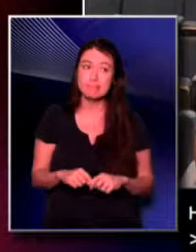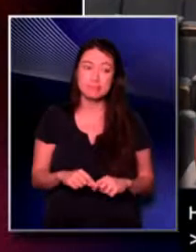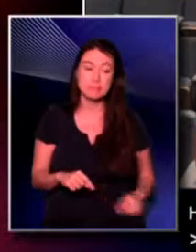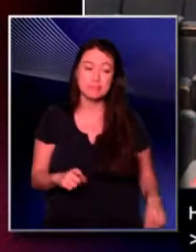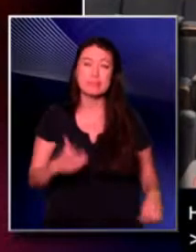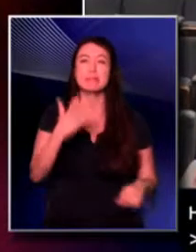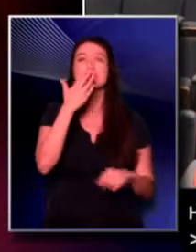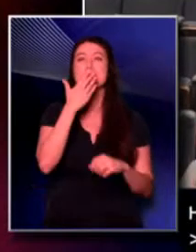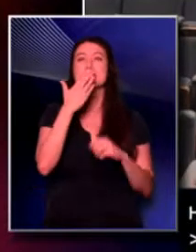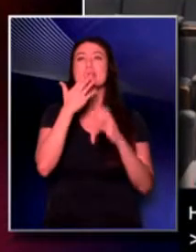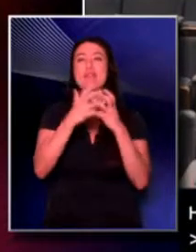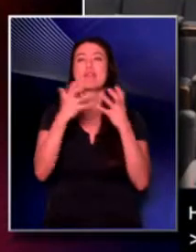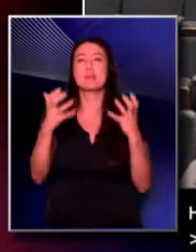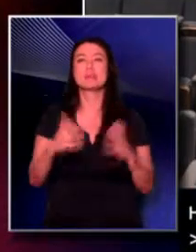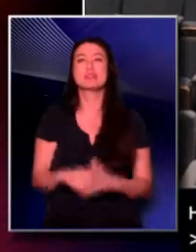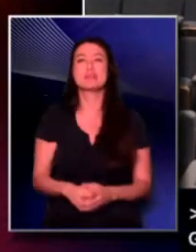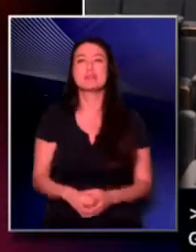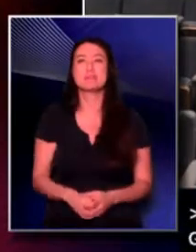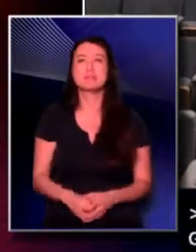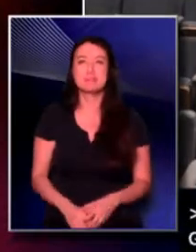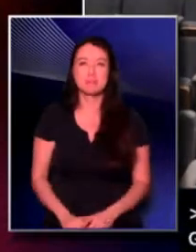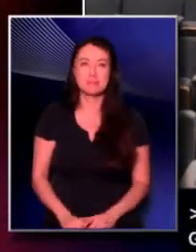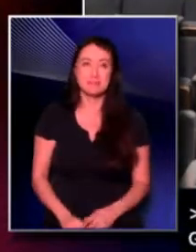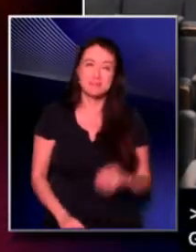Great, thank you very much. Thank you.